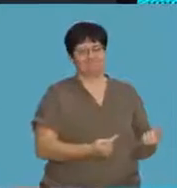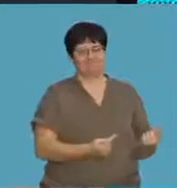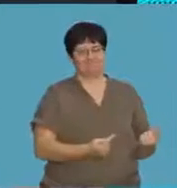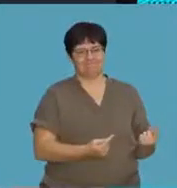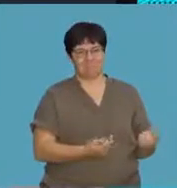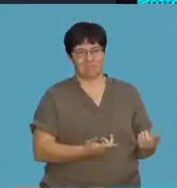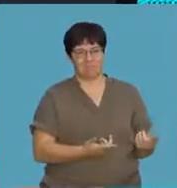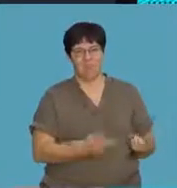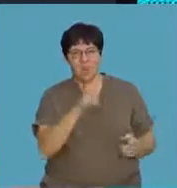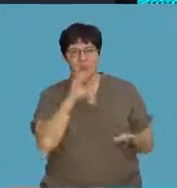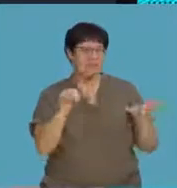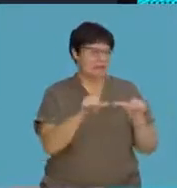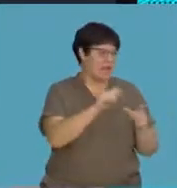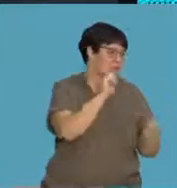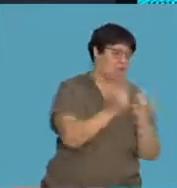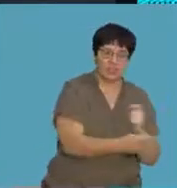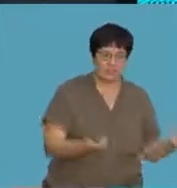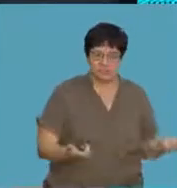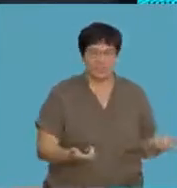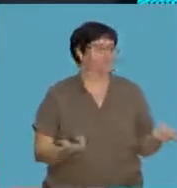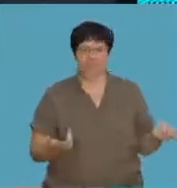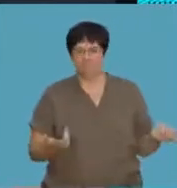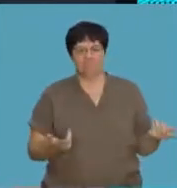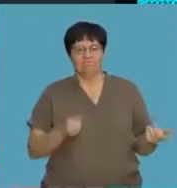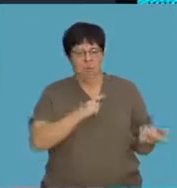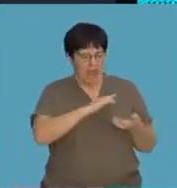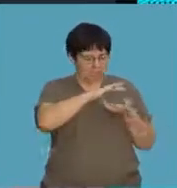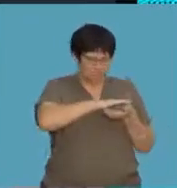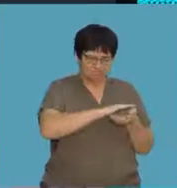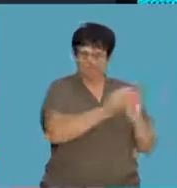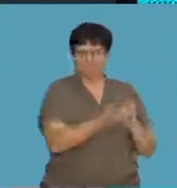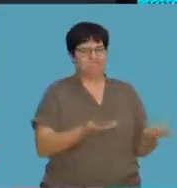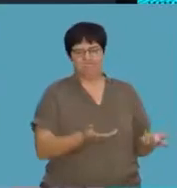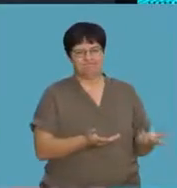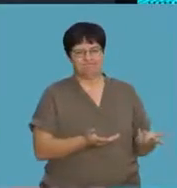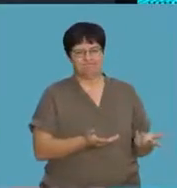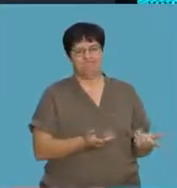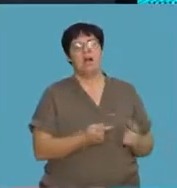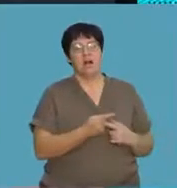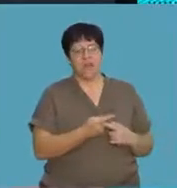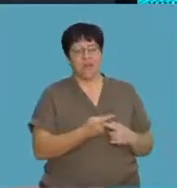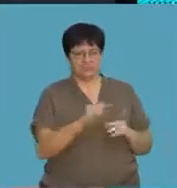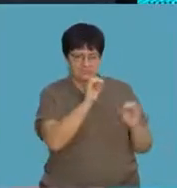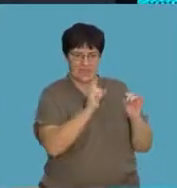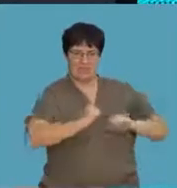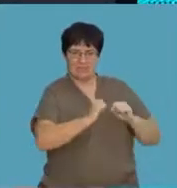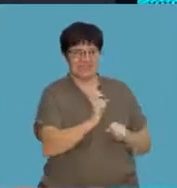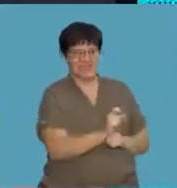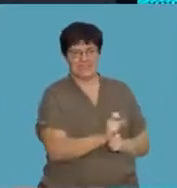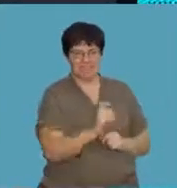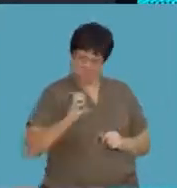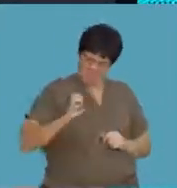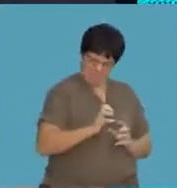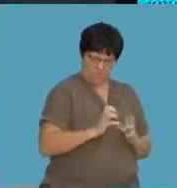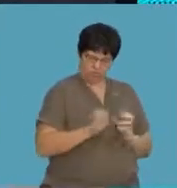shape, or it changes, its size, whichever way you choose to look at it. But because of these smaller forces, which can be attributed to